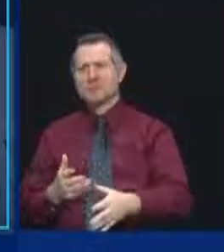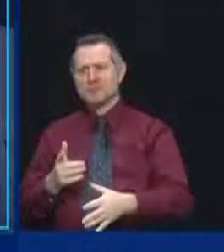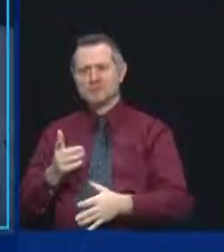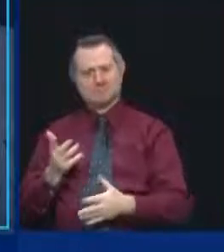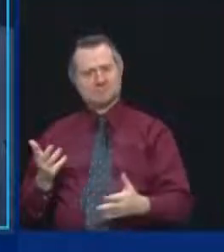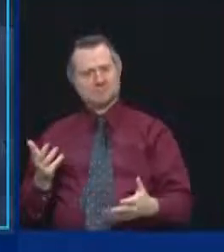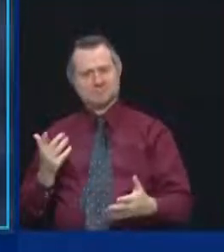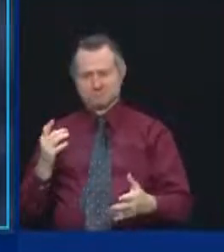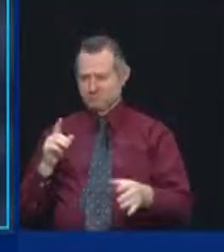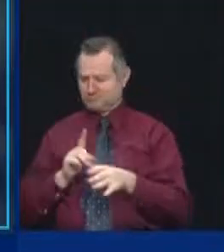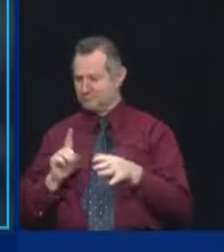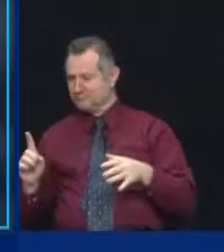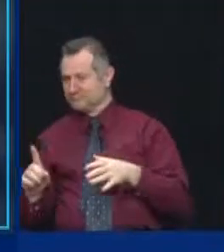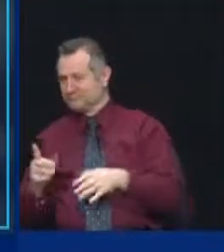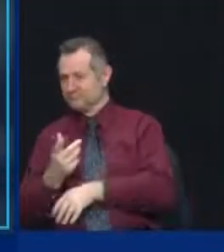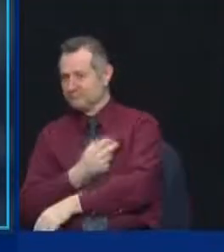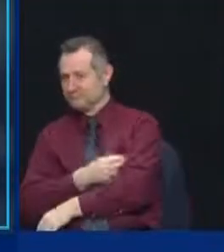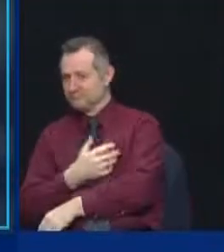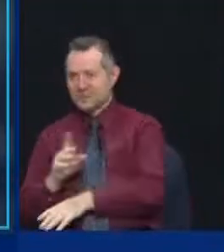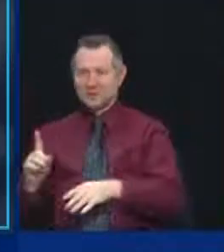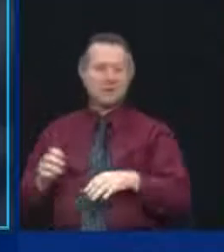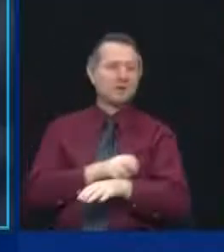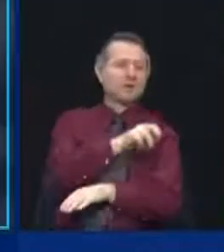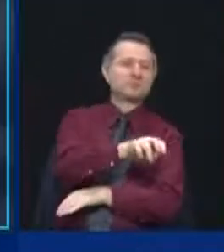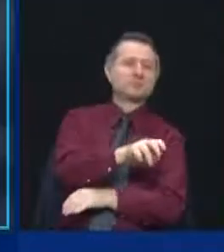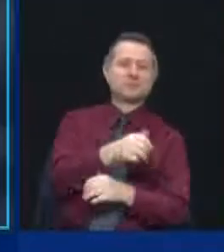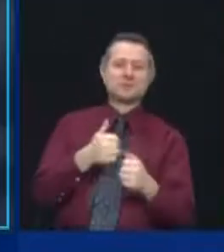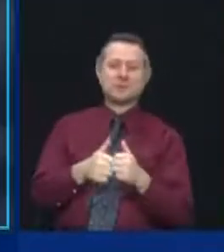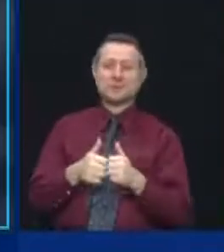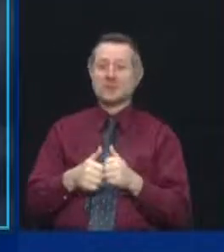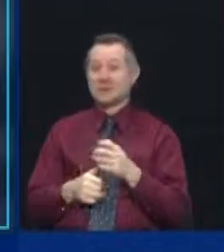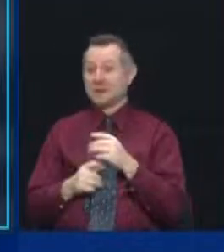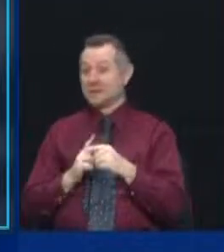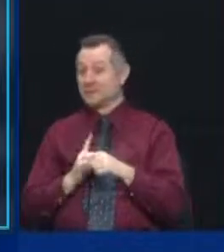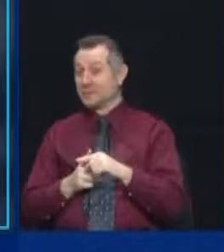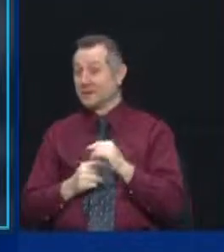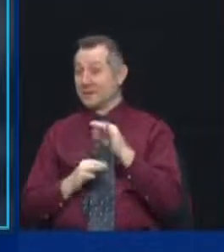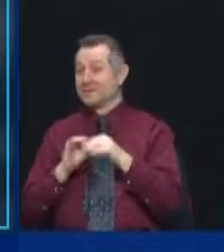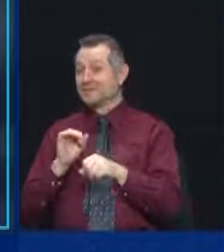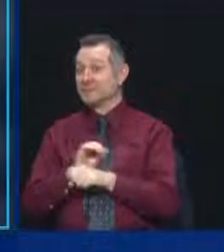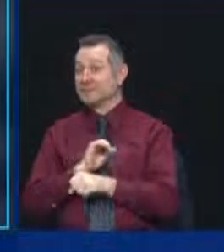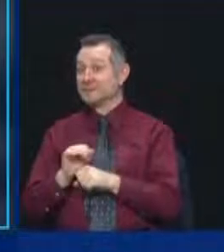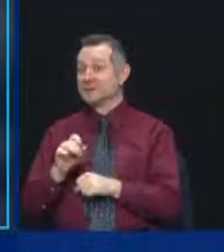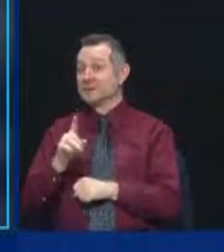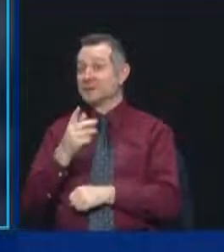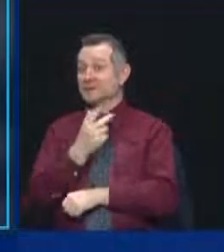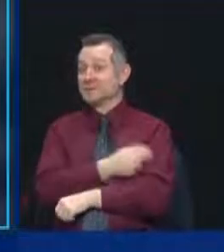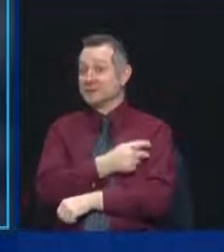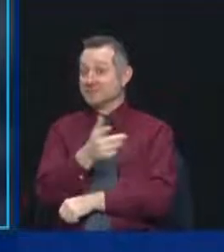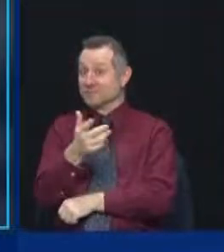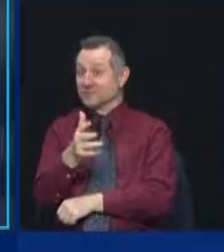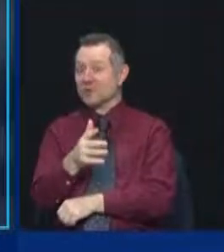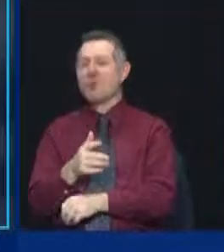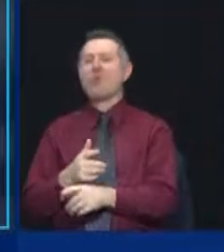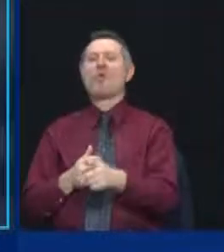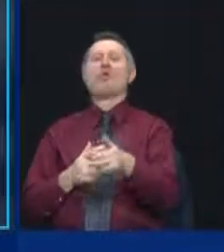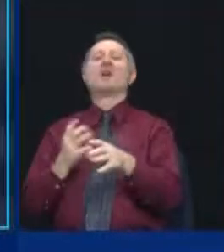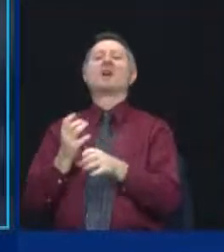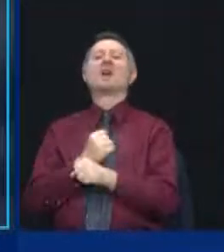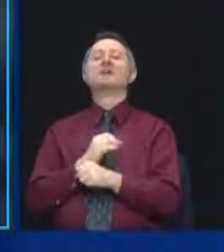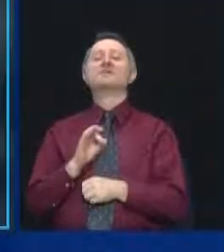a vaccine. And if you get a vaccine, you get a free